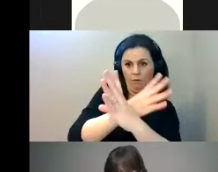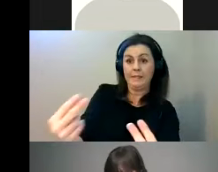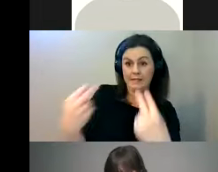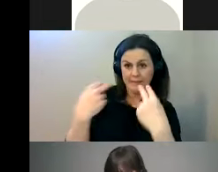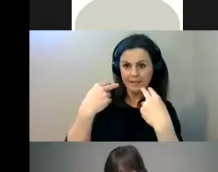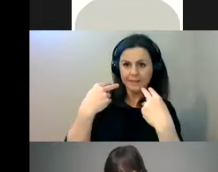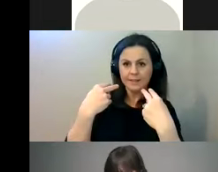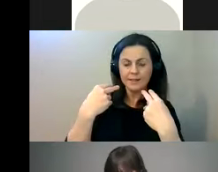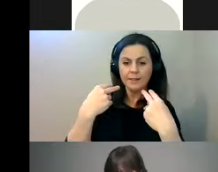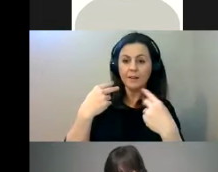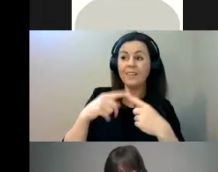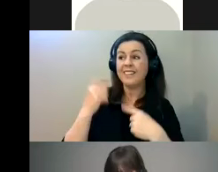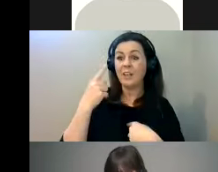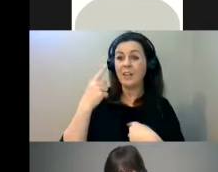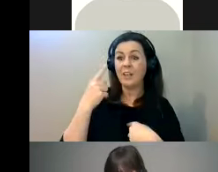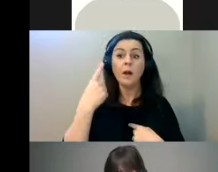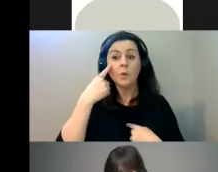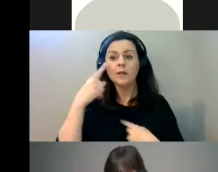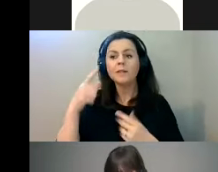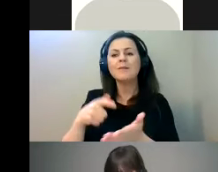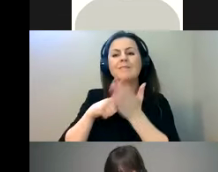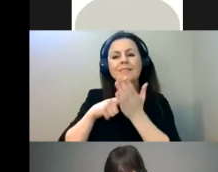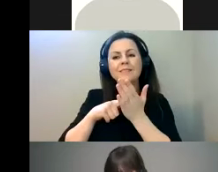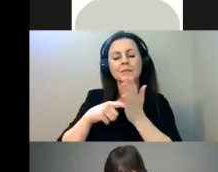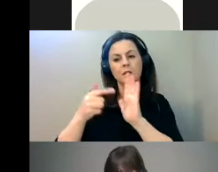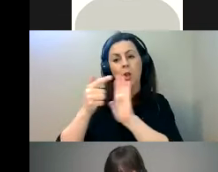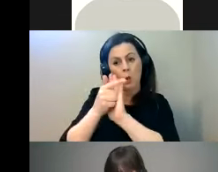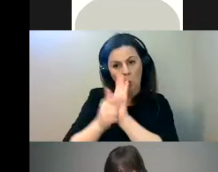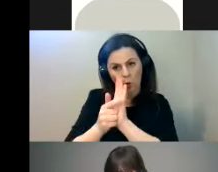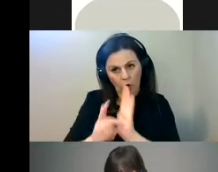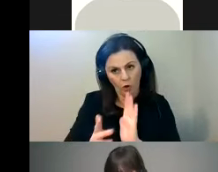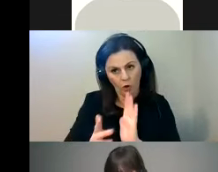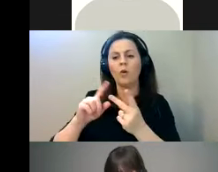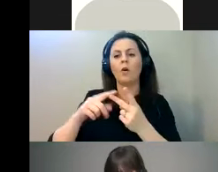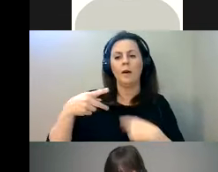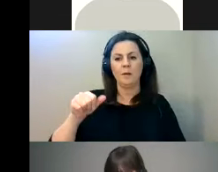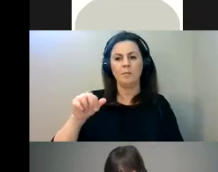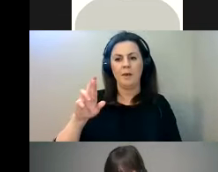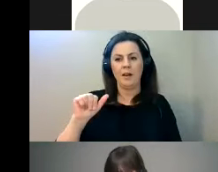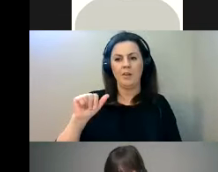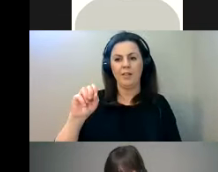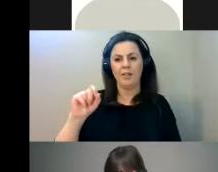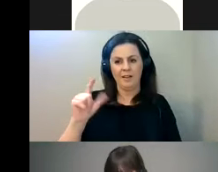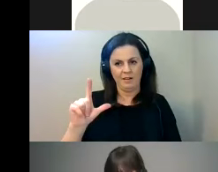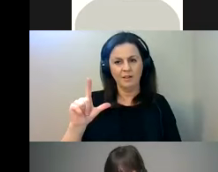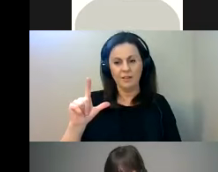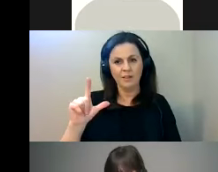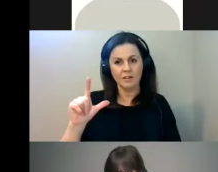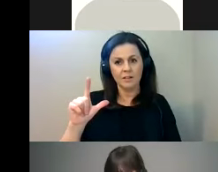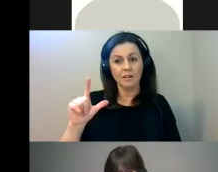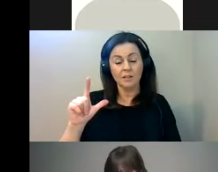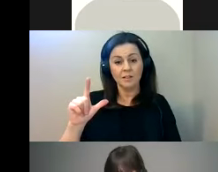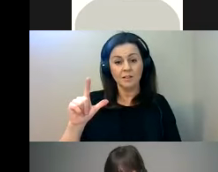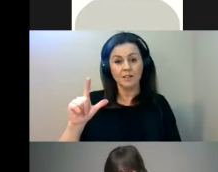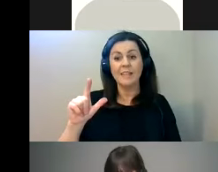witnesses is a licensee of the Law Society. And again, if done in counterpart, it should also be